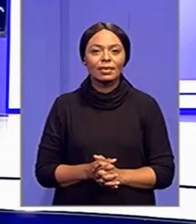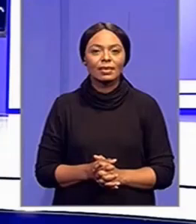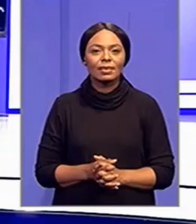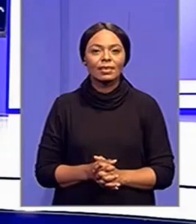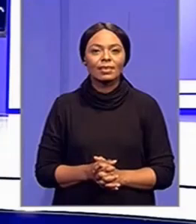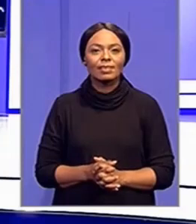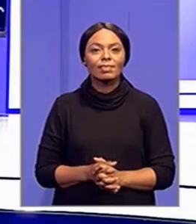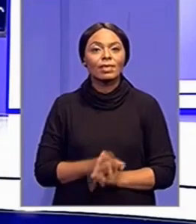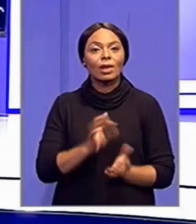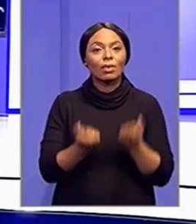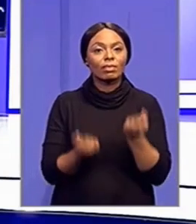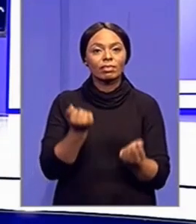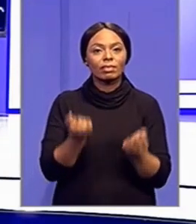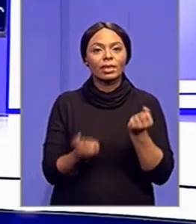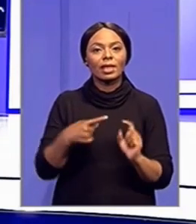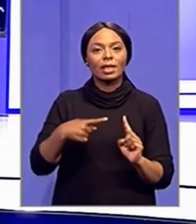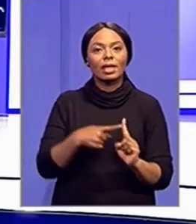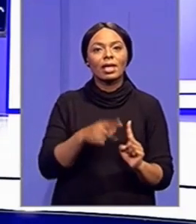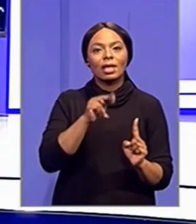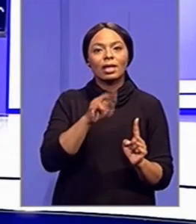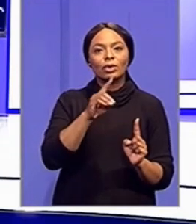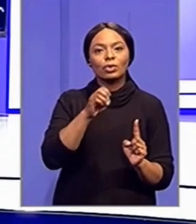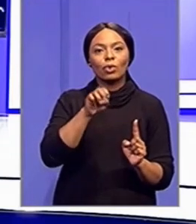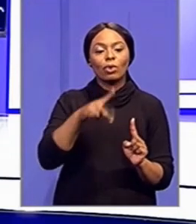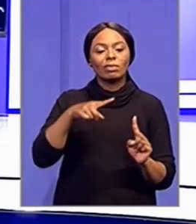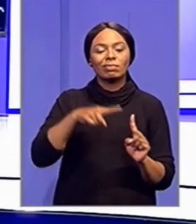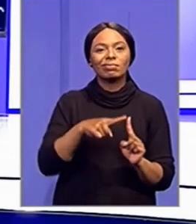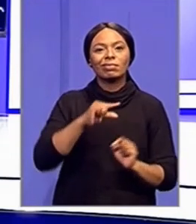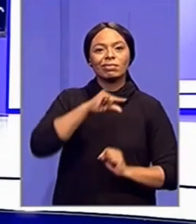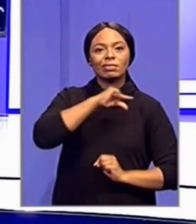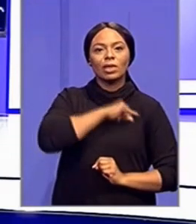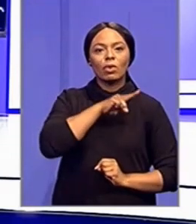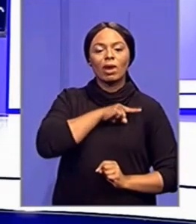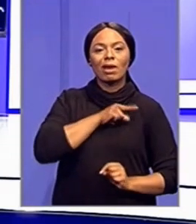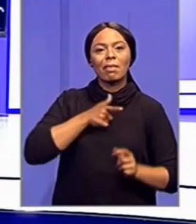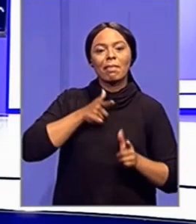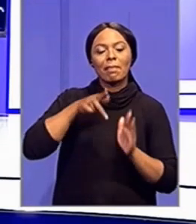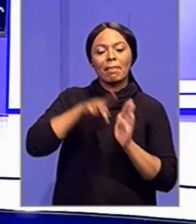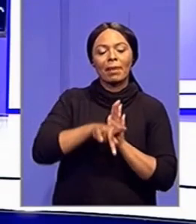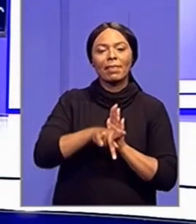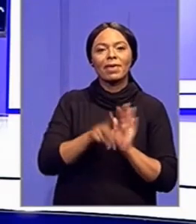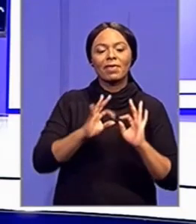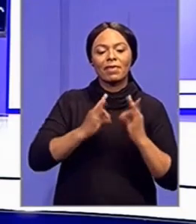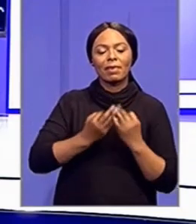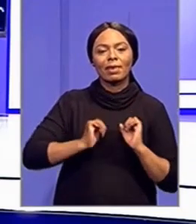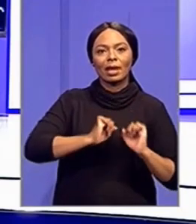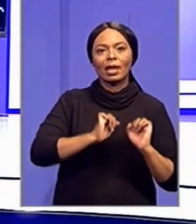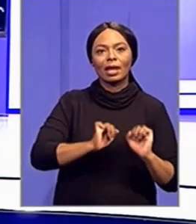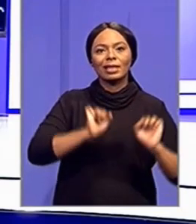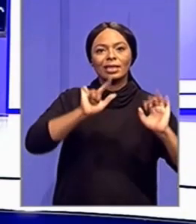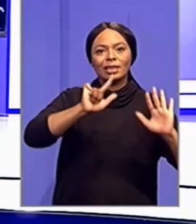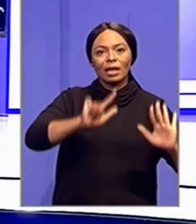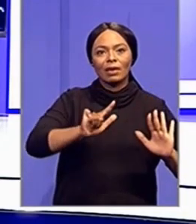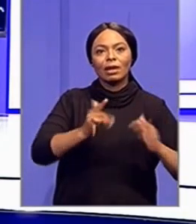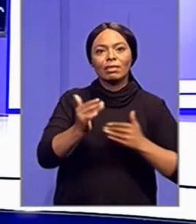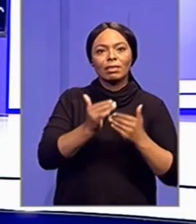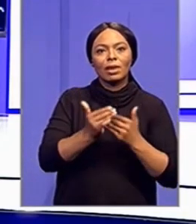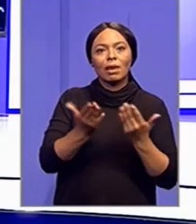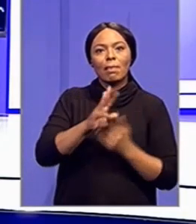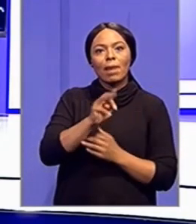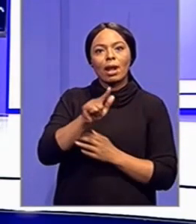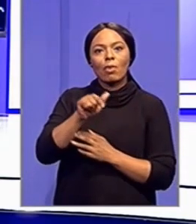Tsheko ya molato kgatlhanong le Enoch Mdo yo a latofatswago ka go bolaya maloko a šupa lapa la gabo motseng wa Jimmy Jones gaufi le Malamolela ka